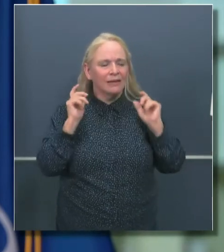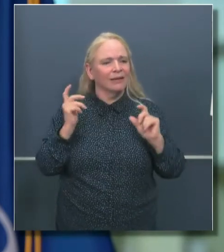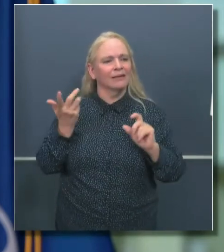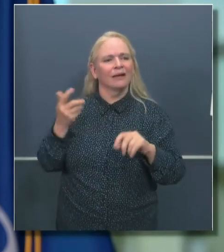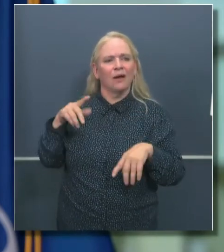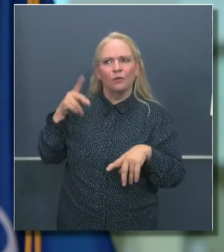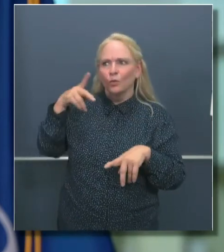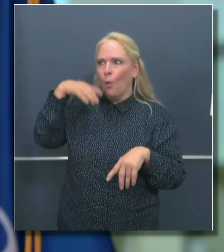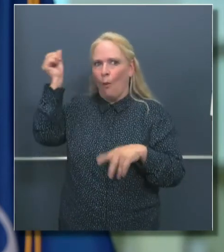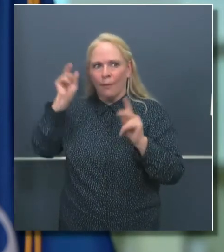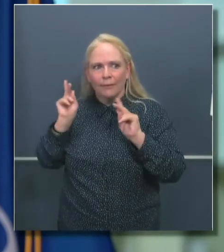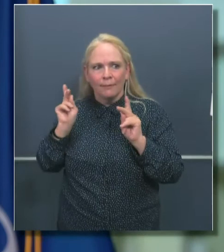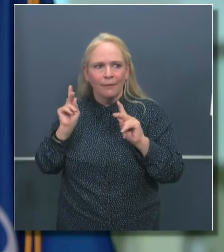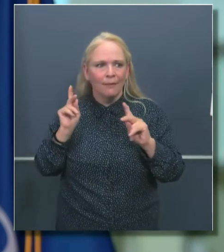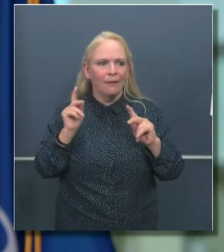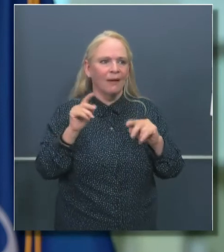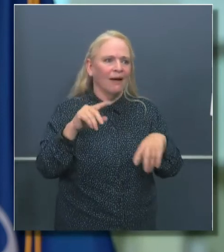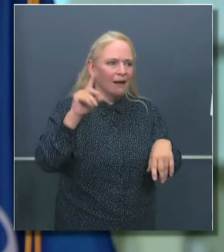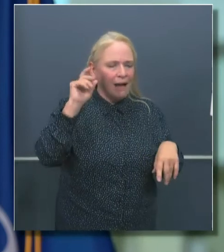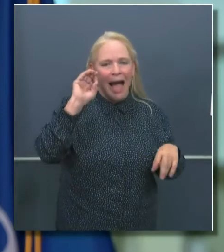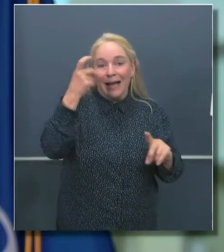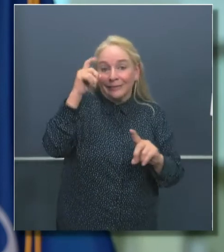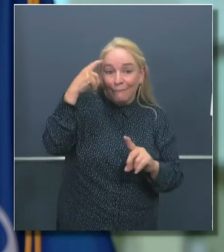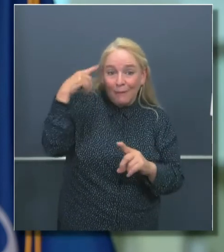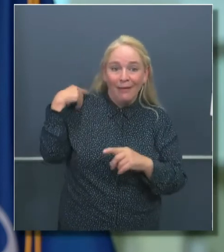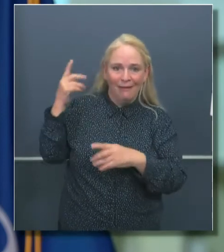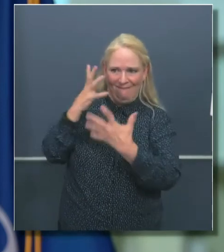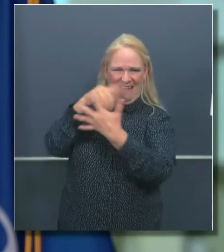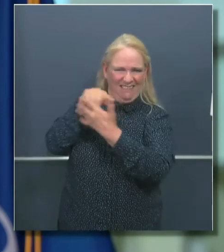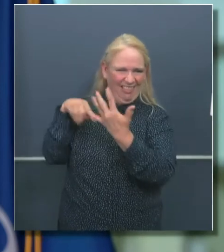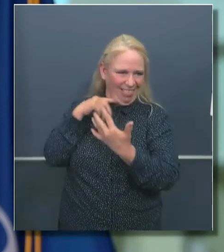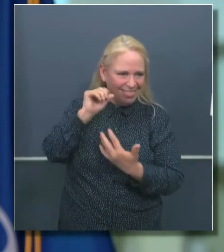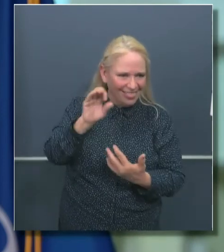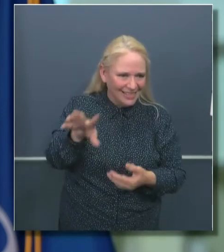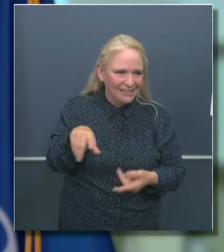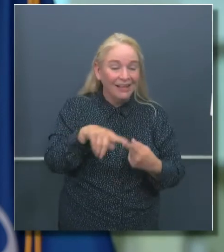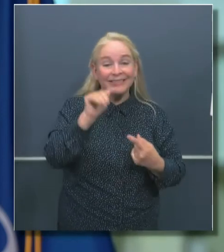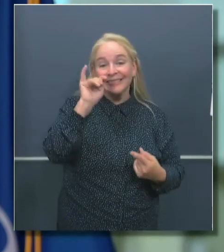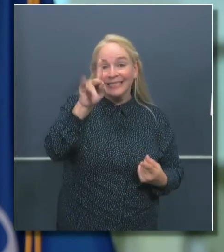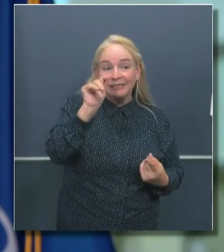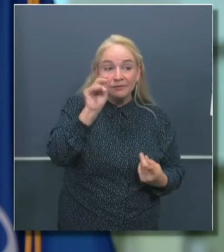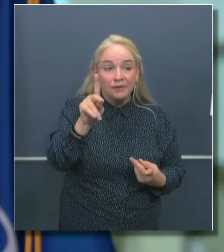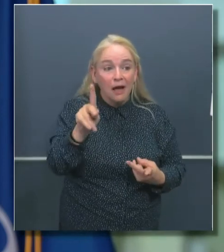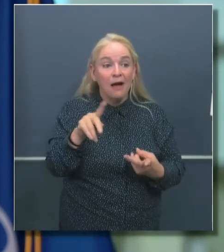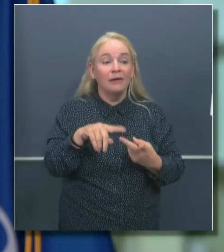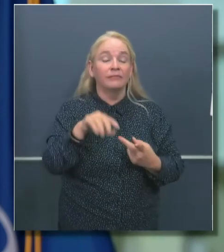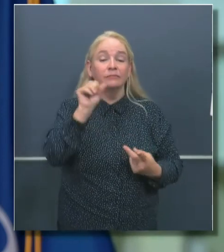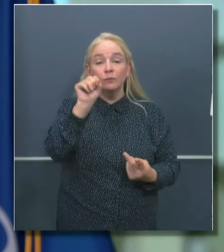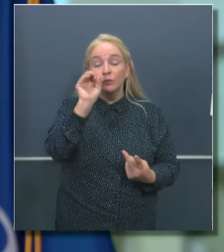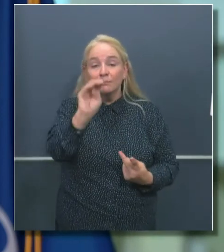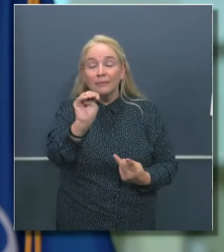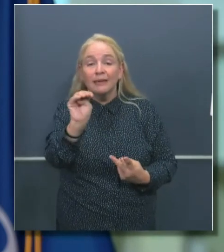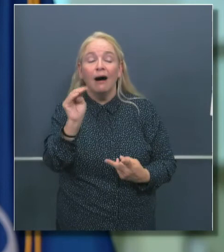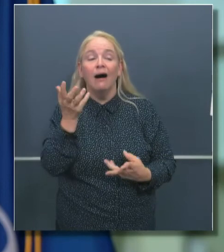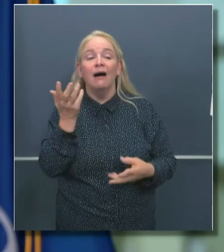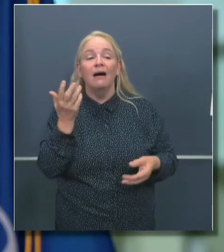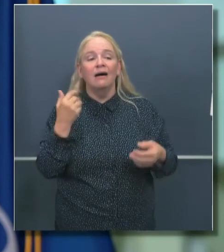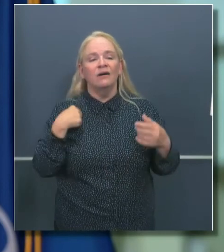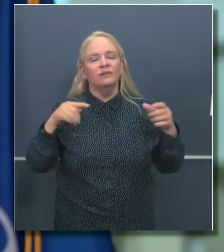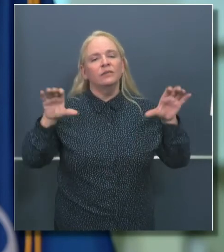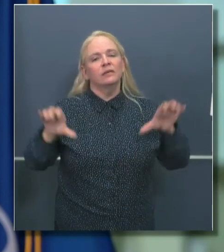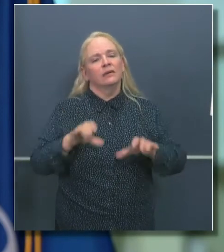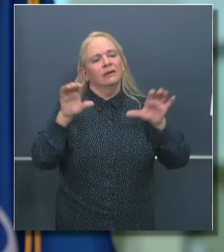more traditional broadcast, at the same time going on to TikTok and going on to some of these social media platforms, getting some